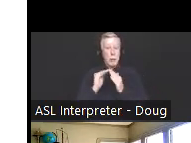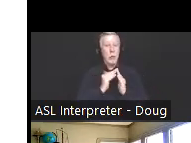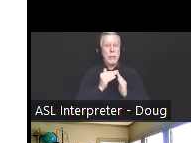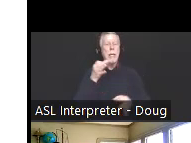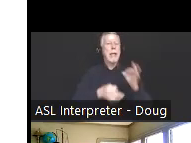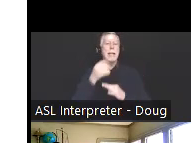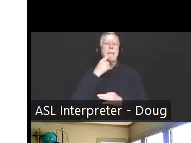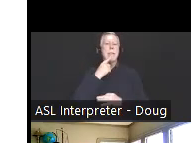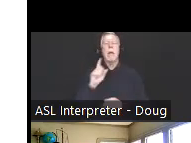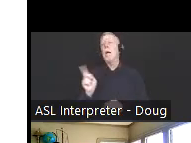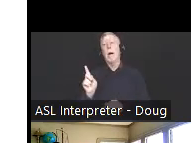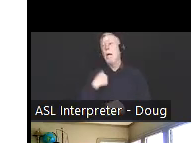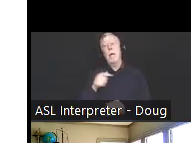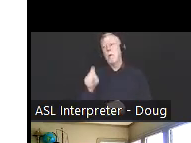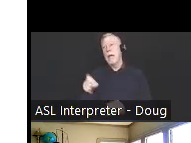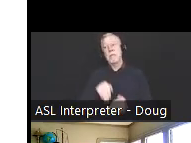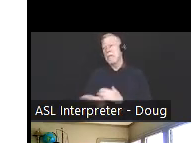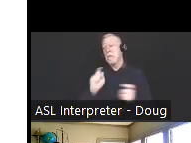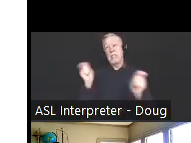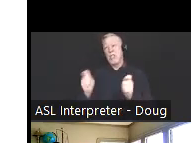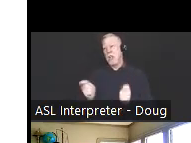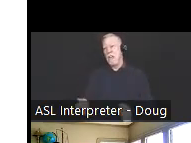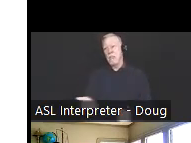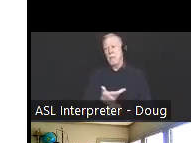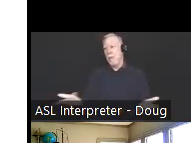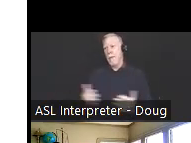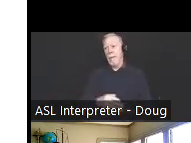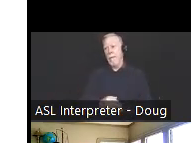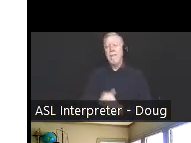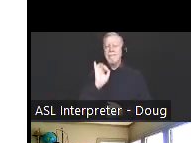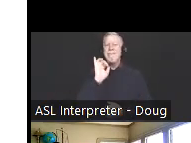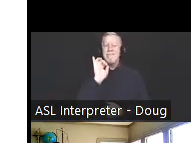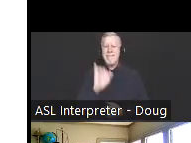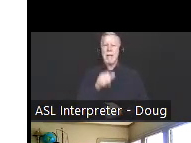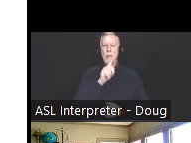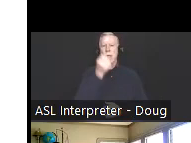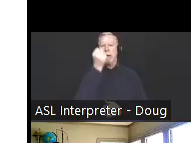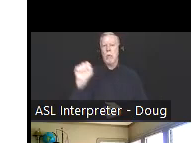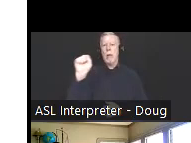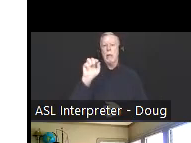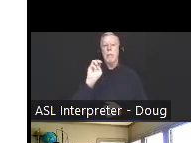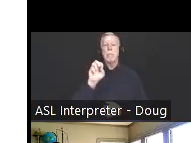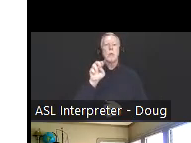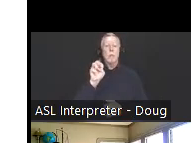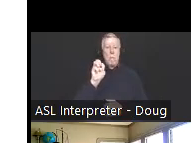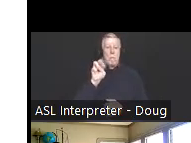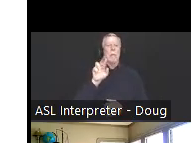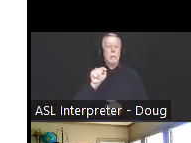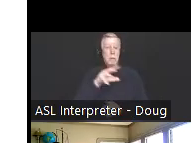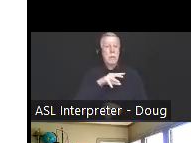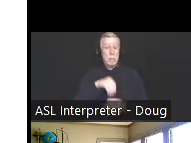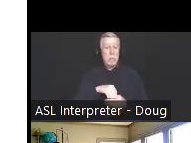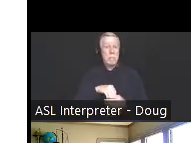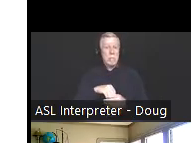got to go in and change everything. So that's really what the movement is about. And what you'll find, there's a